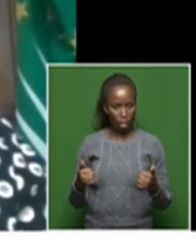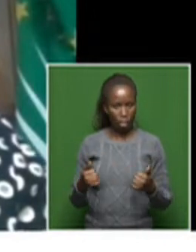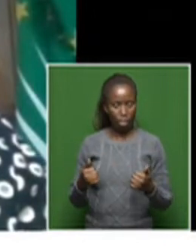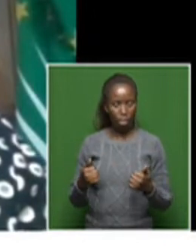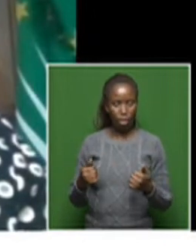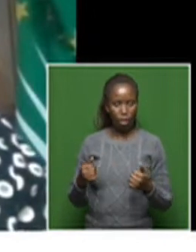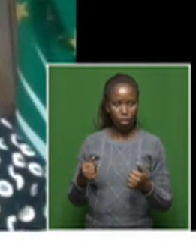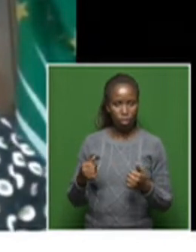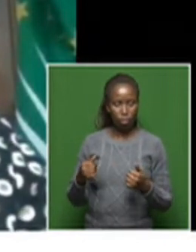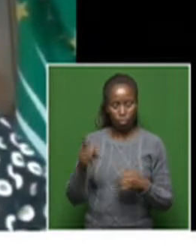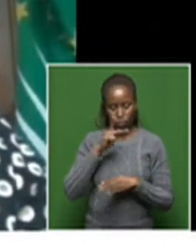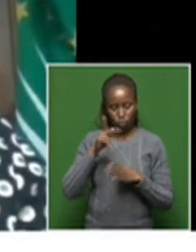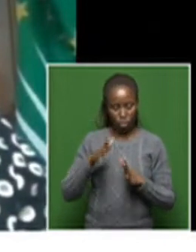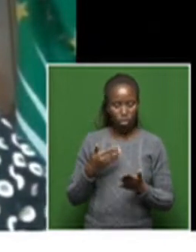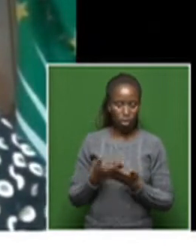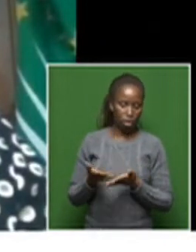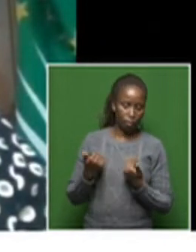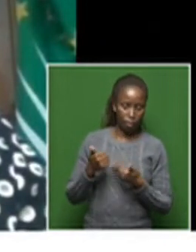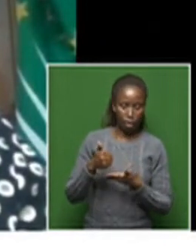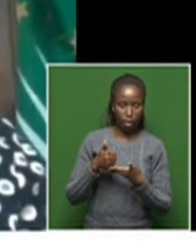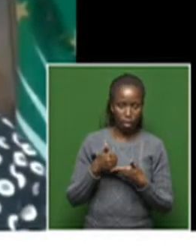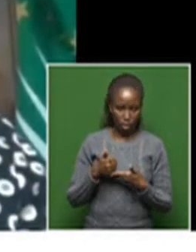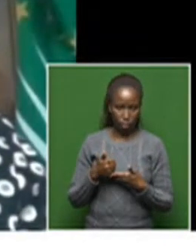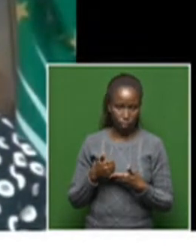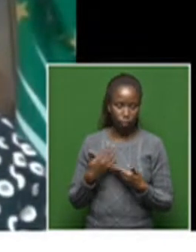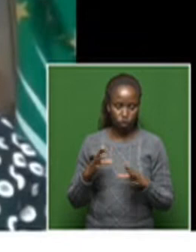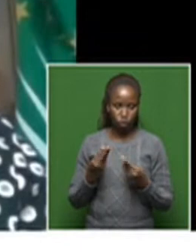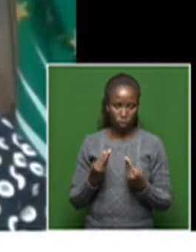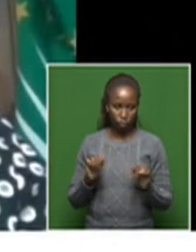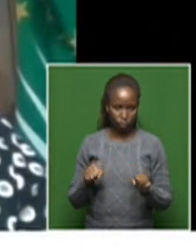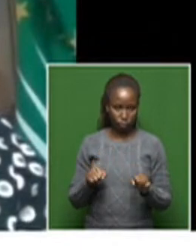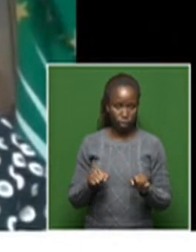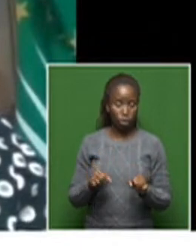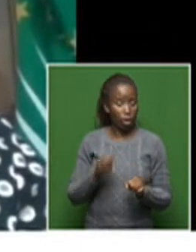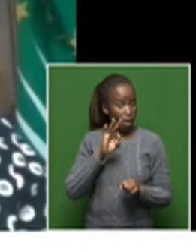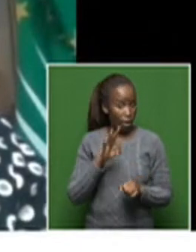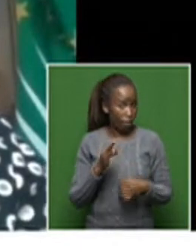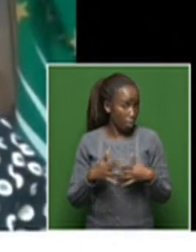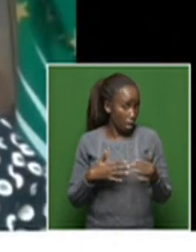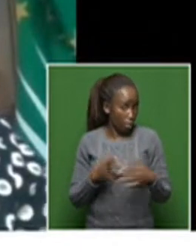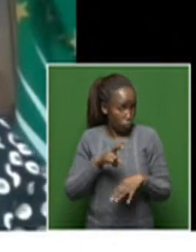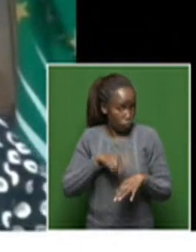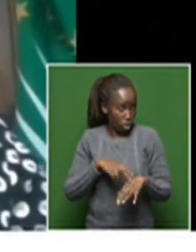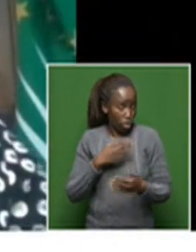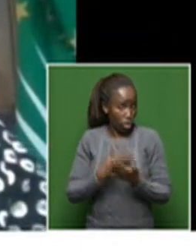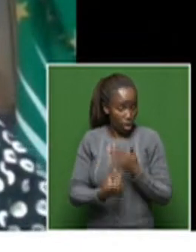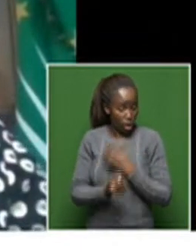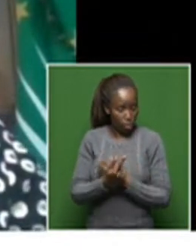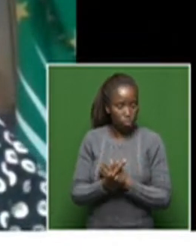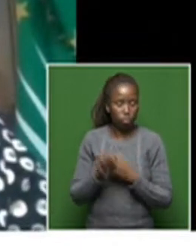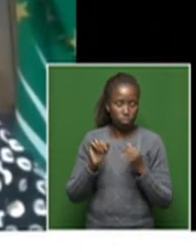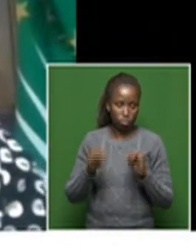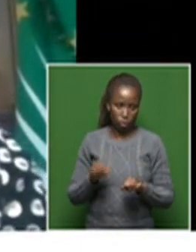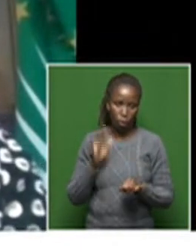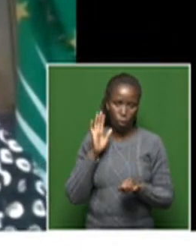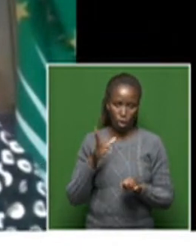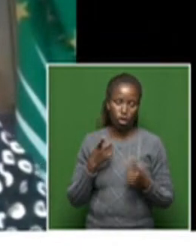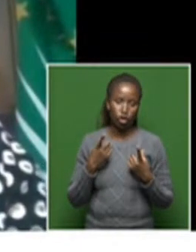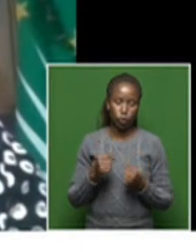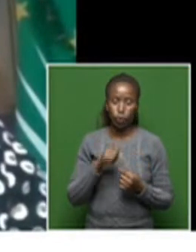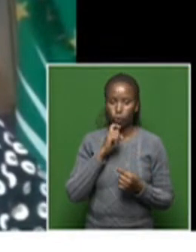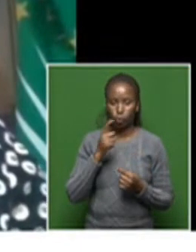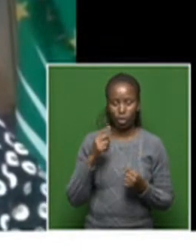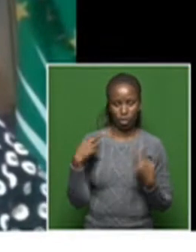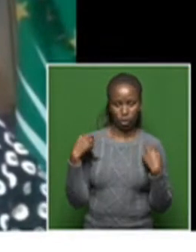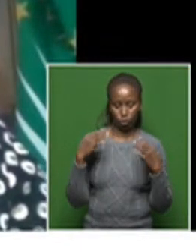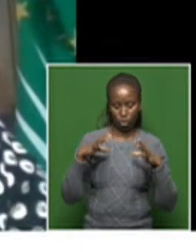assist with the capacity, and that has been responded to. Should the need arise for that, it will be done through the security